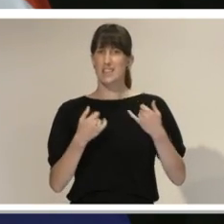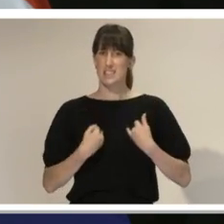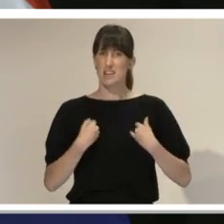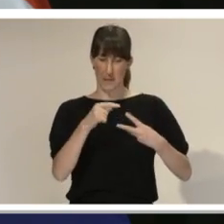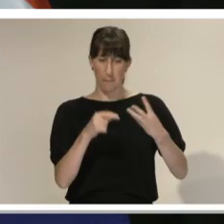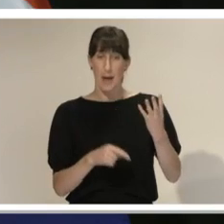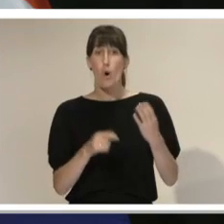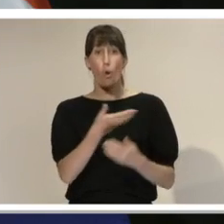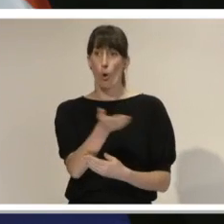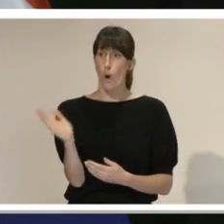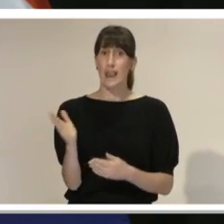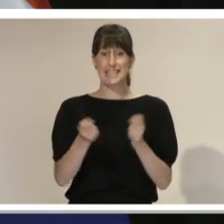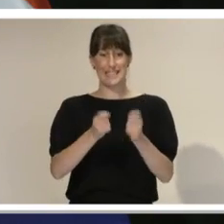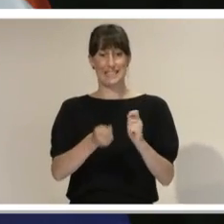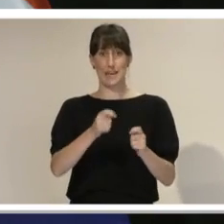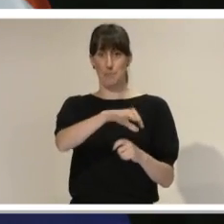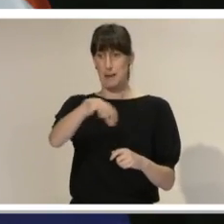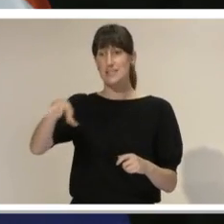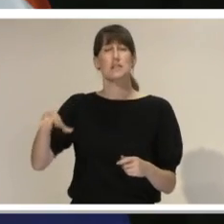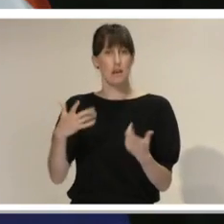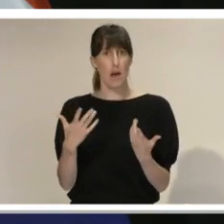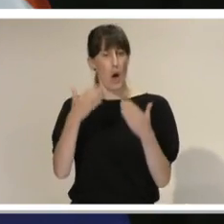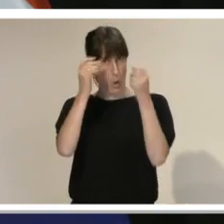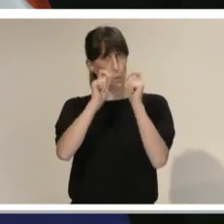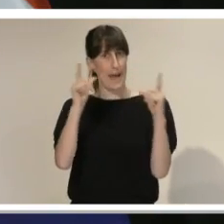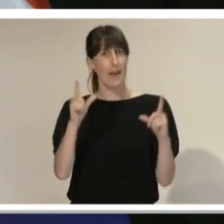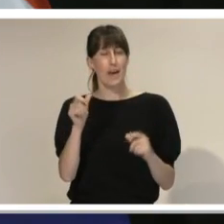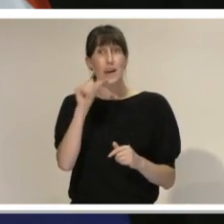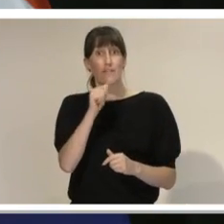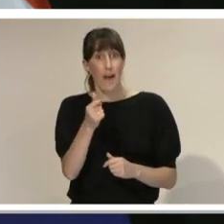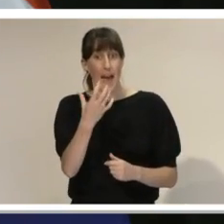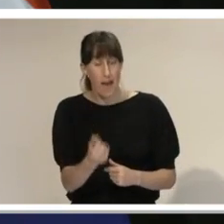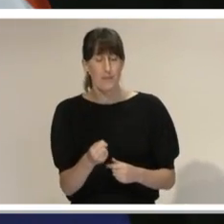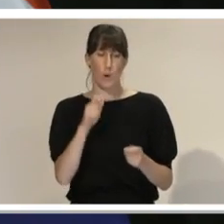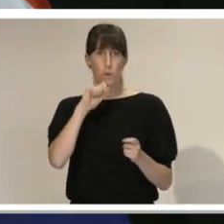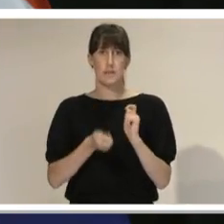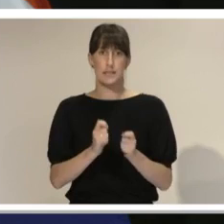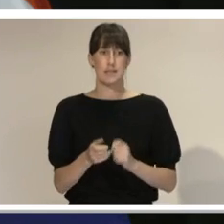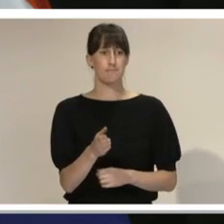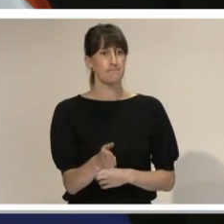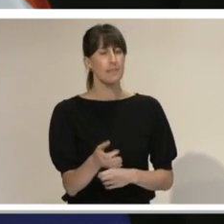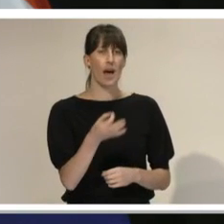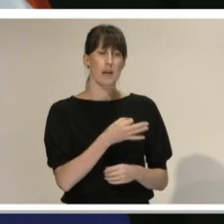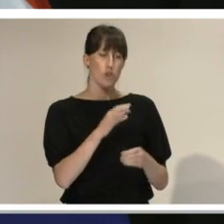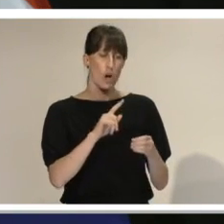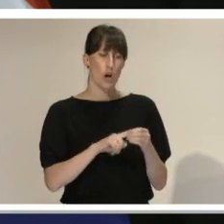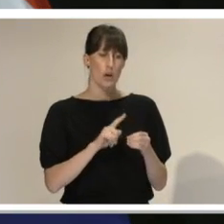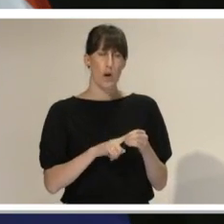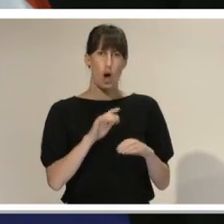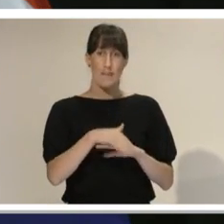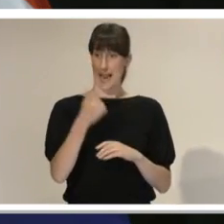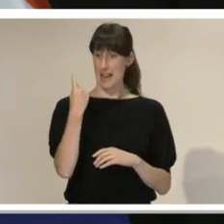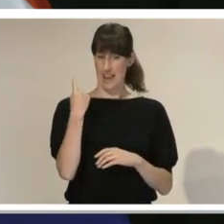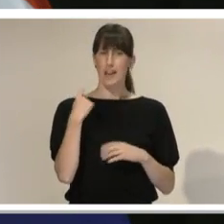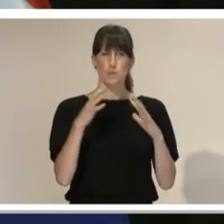now aware of. Is the information on the ministry? Dr. Bloomfield, you mentioned last week, you talked about ramping up testing in rural areas. I